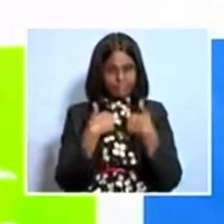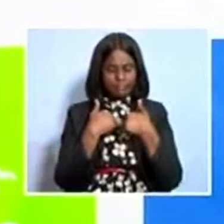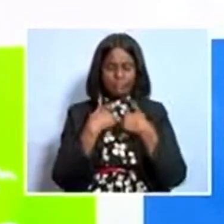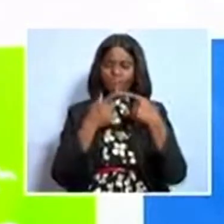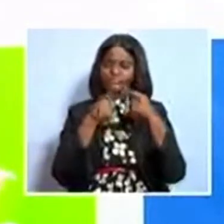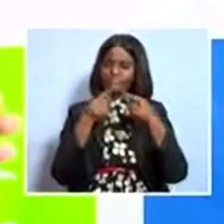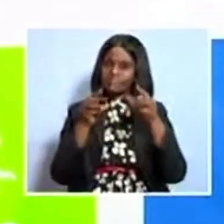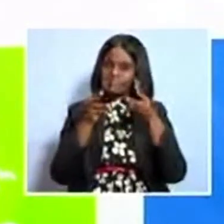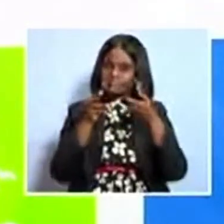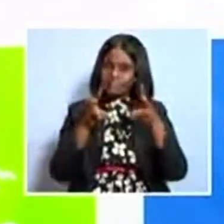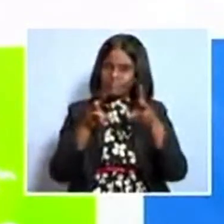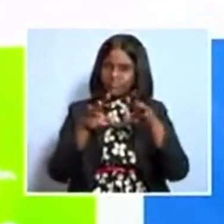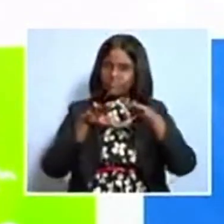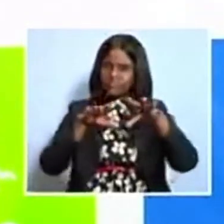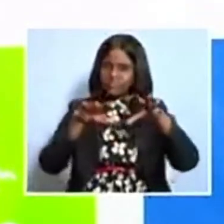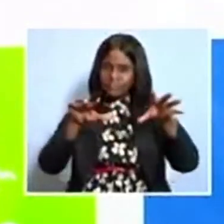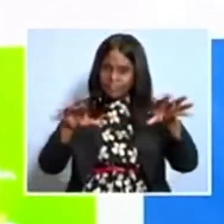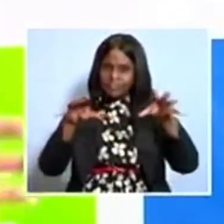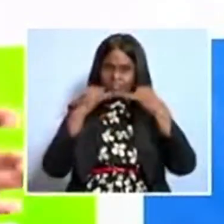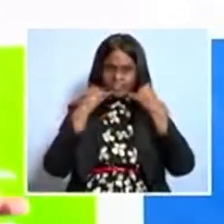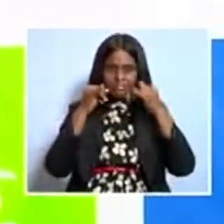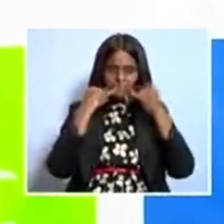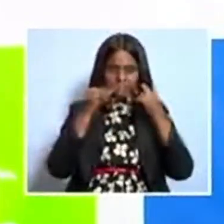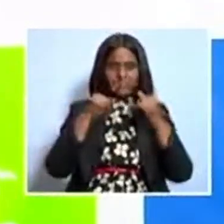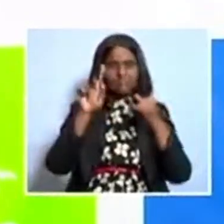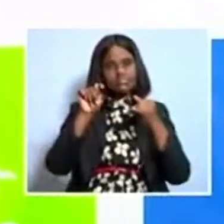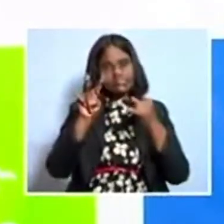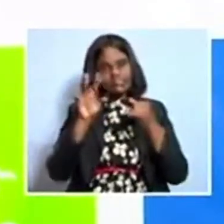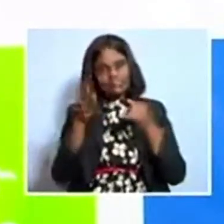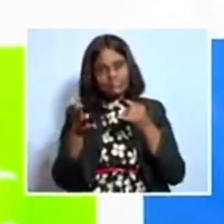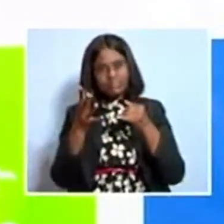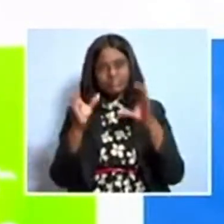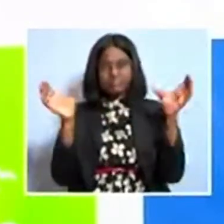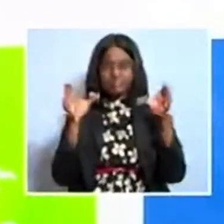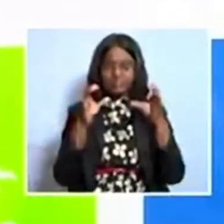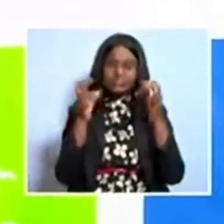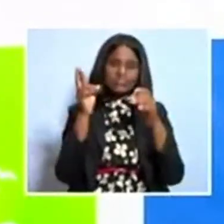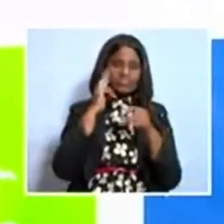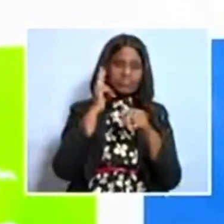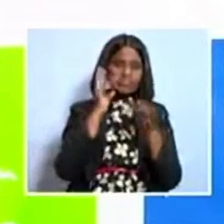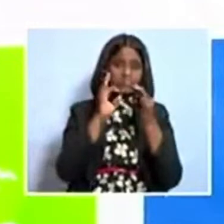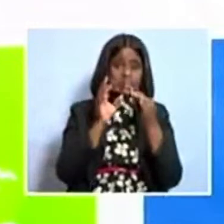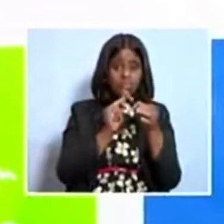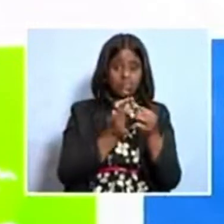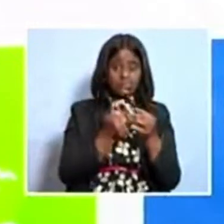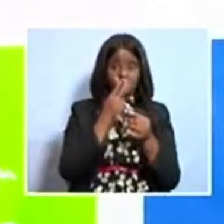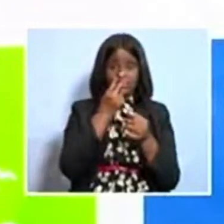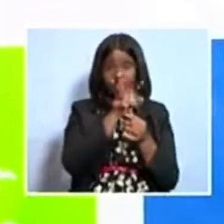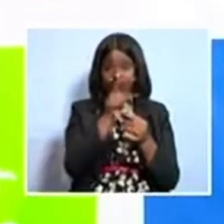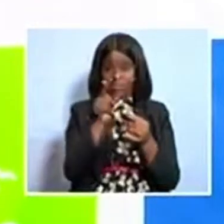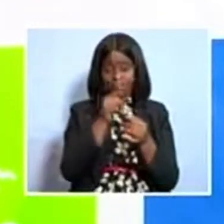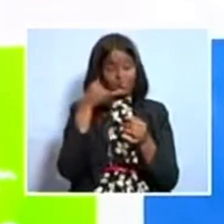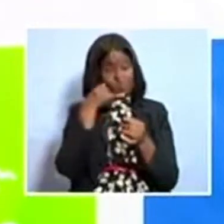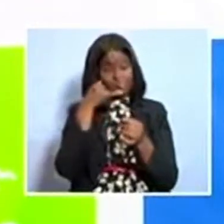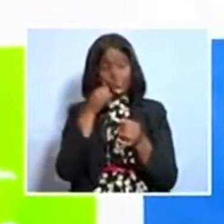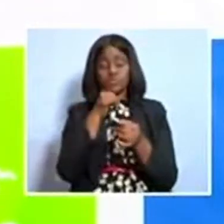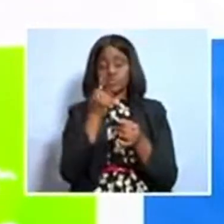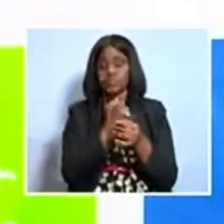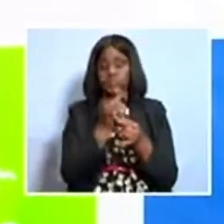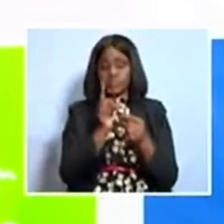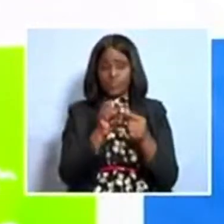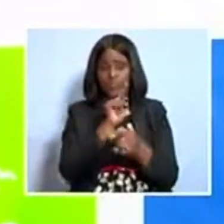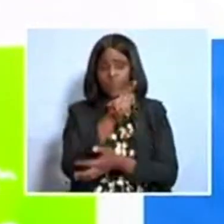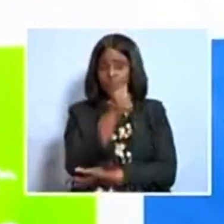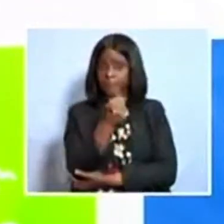that information, television, community radio, and so on. But if we view the phone not only as a method of communication, but as a